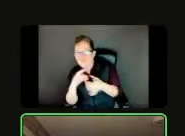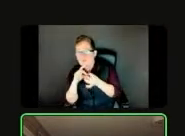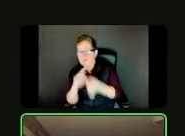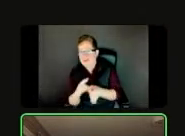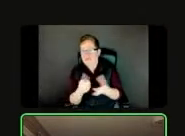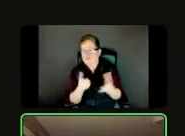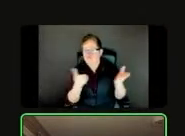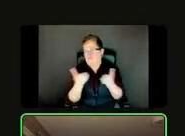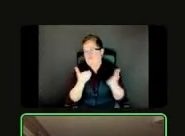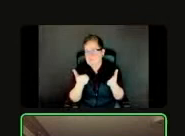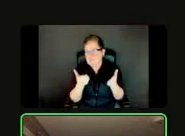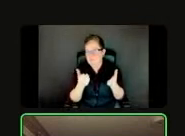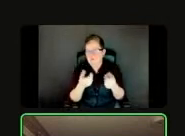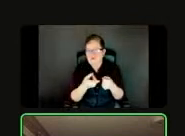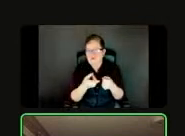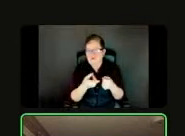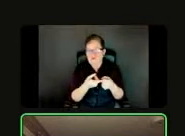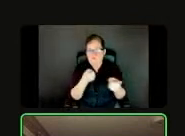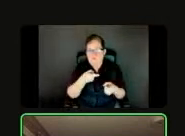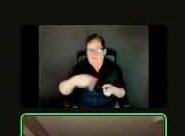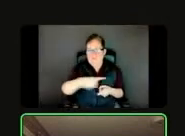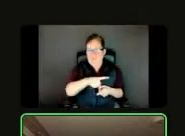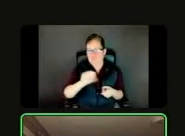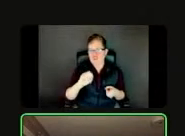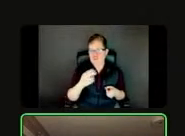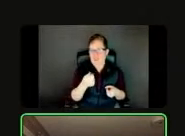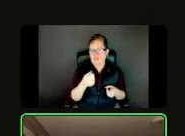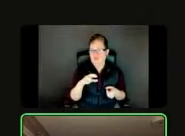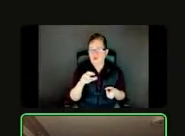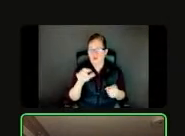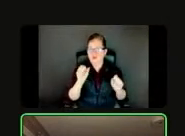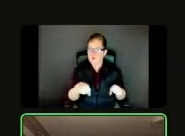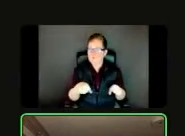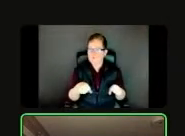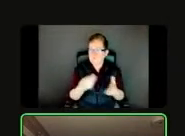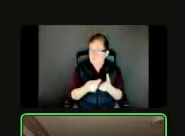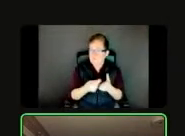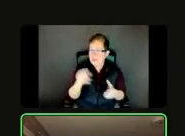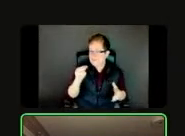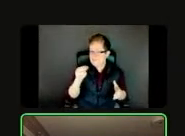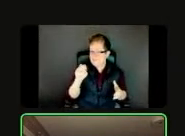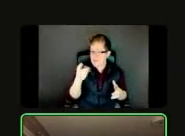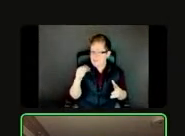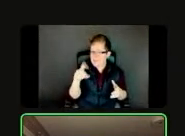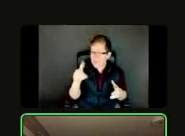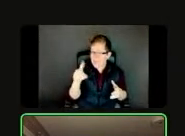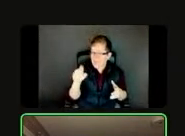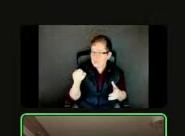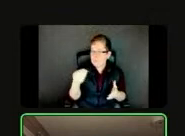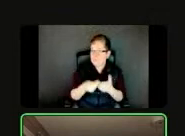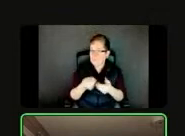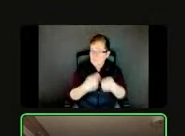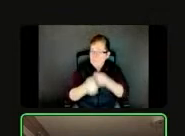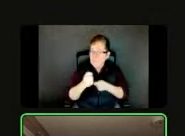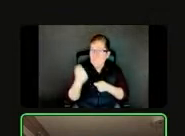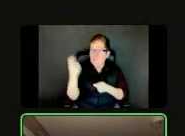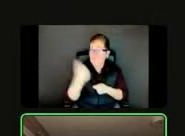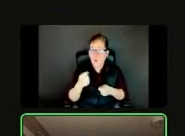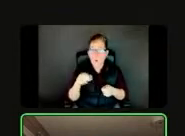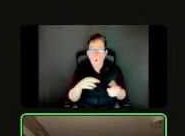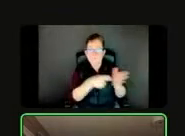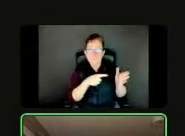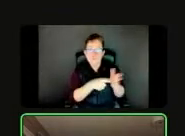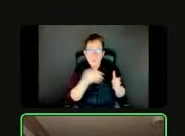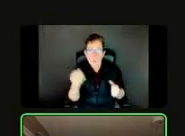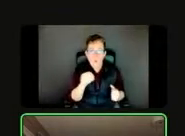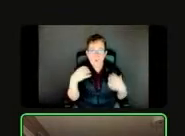at these shelters, for example, that could be Medicaid reimbursable or that are reimbursable or billable to the Oregon